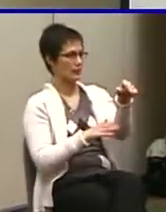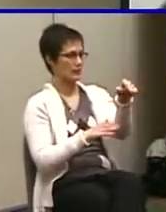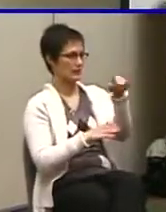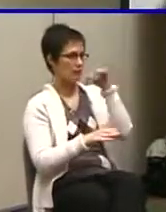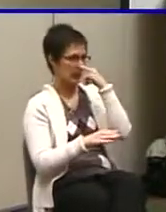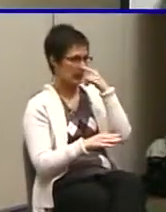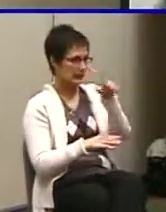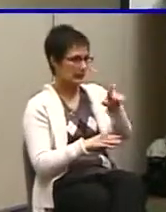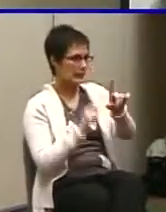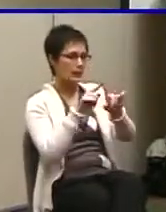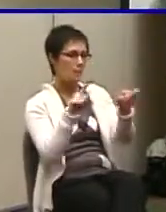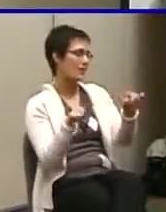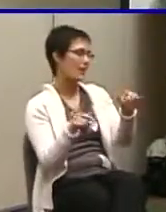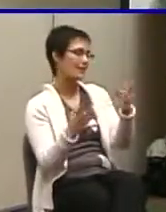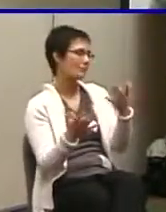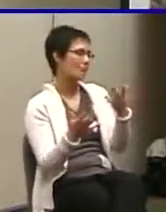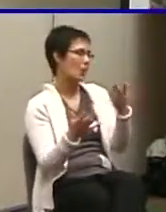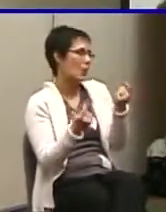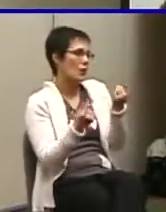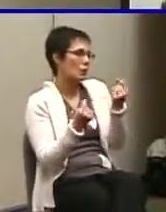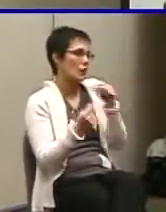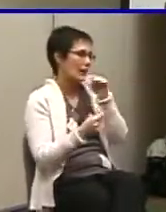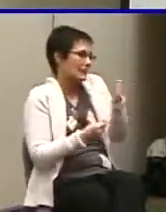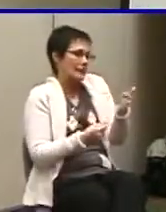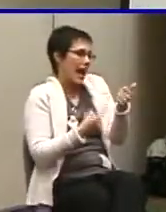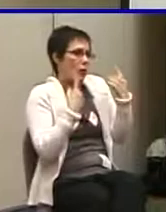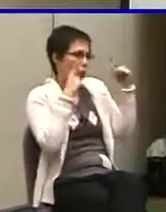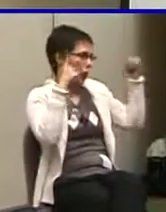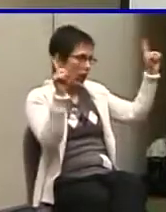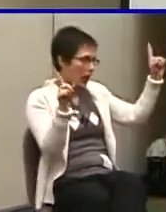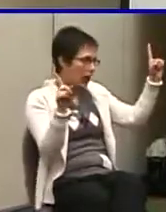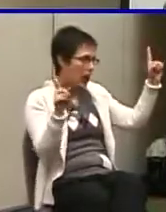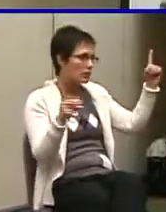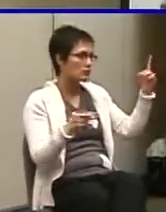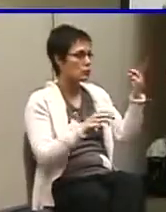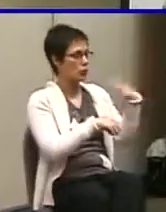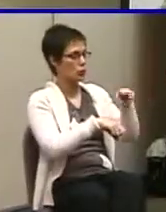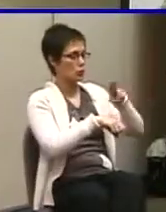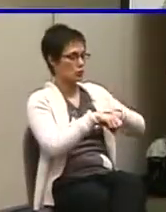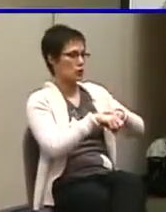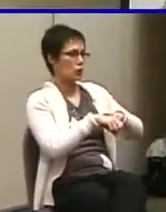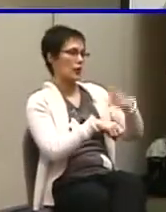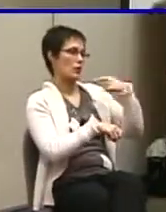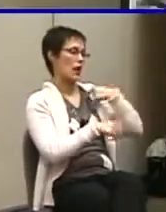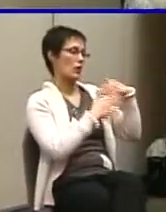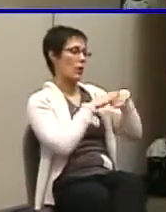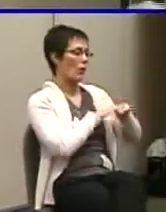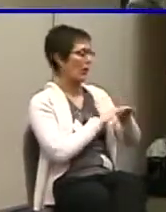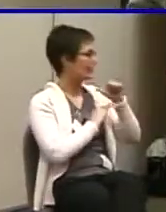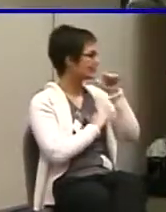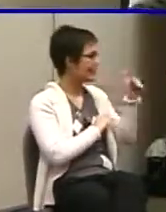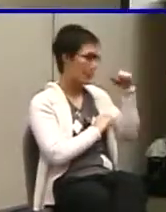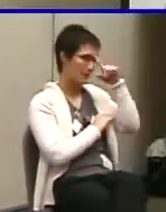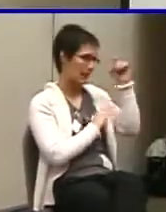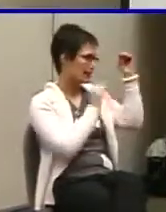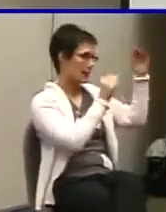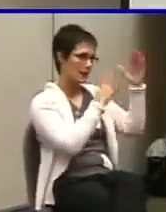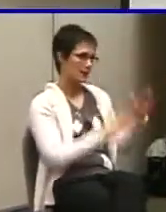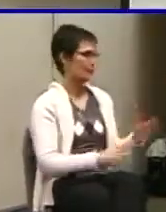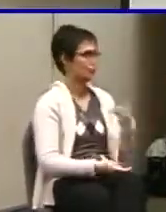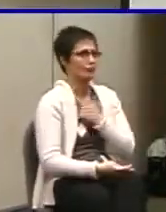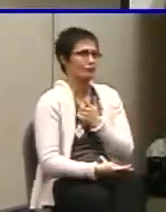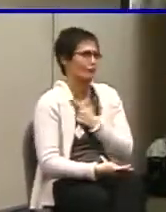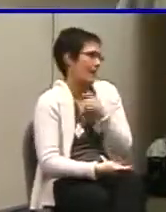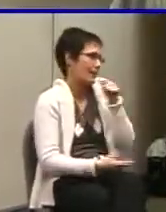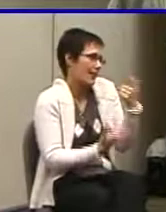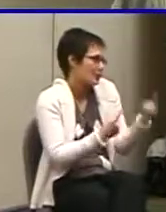such a way that it will probably never be effective. And that's been my experience. Usually when I go in, it is not for lack of effort. The teacher is, you know, like you're saying, you know,